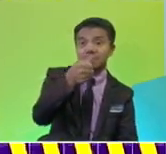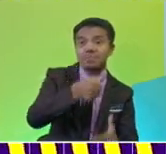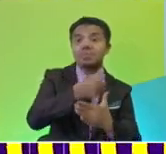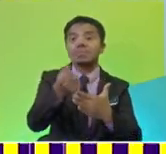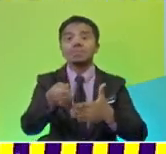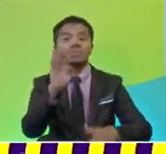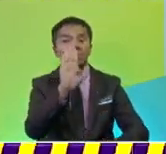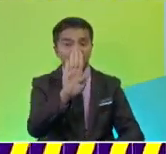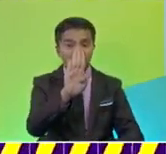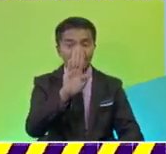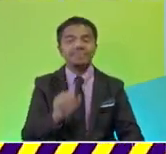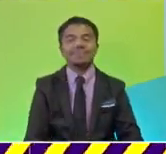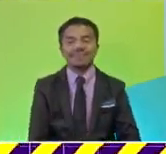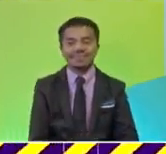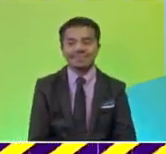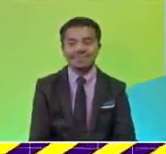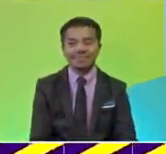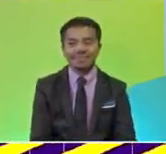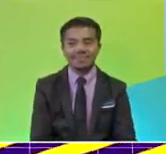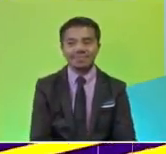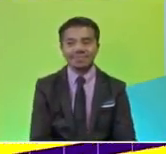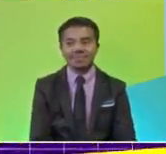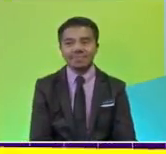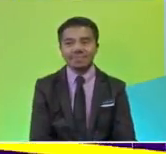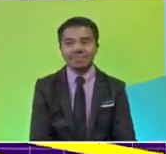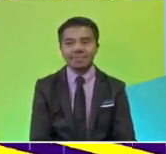You can show your answers on the camera, everybody. Yeah. Okay. Show your whiteboard.